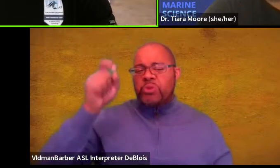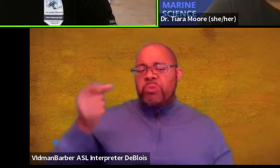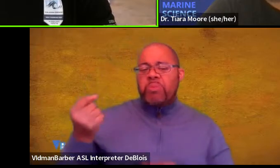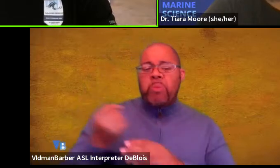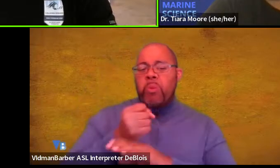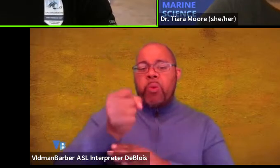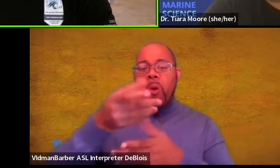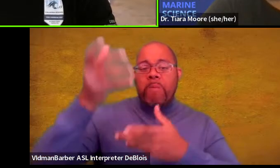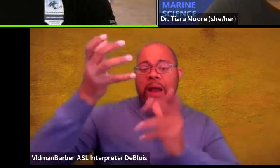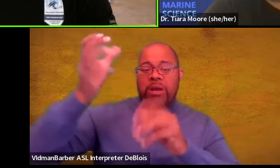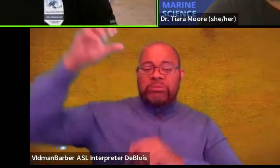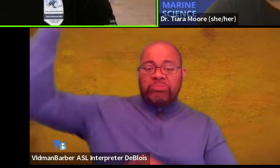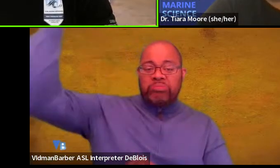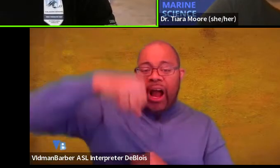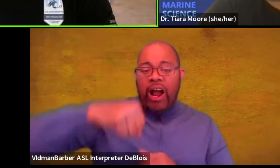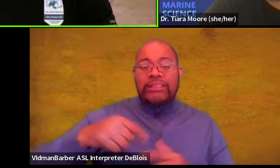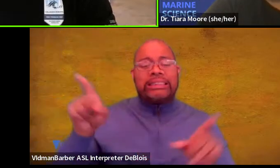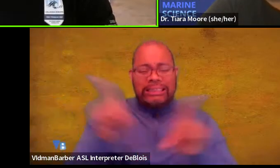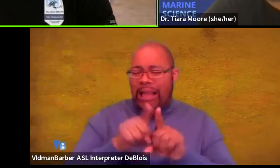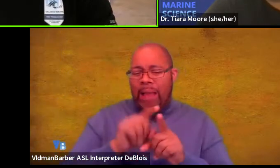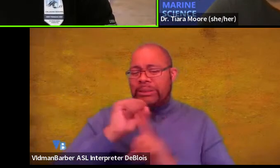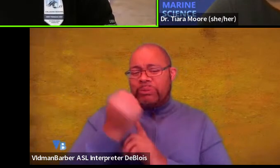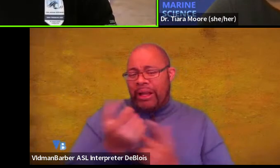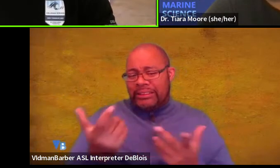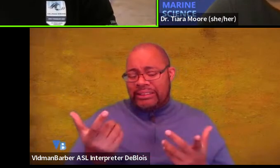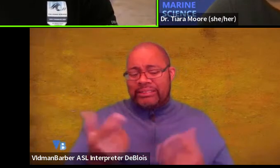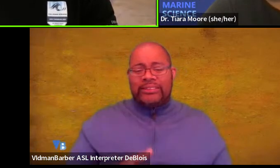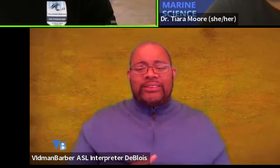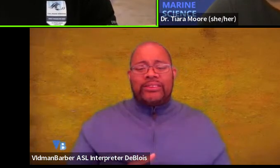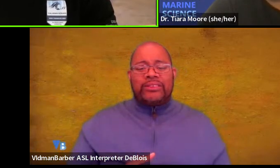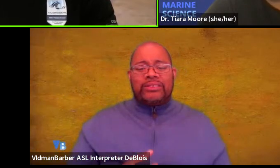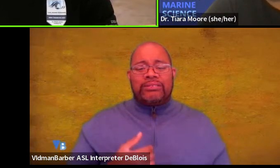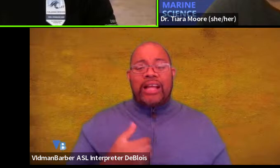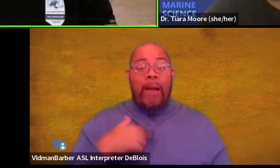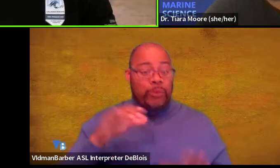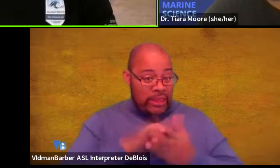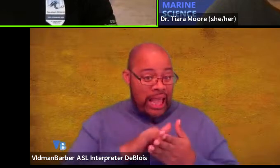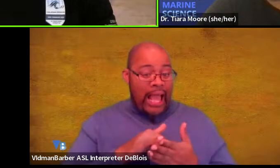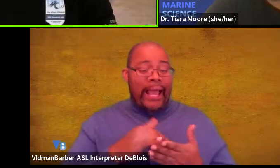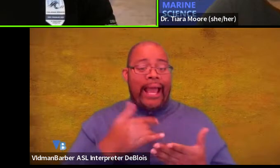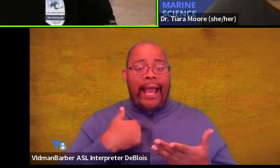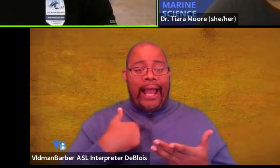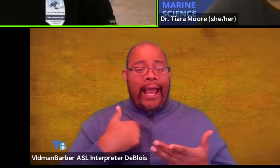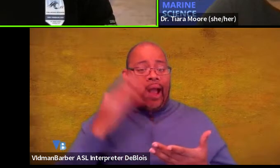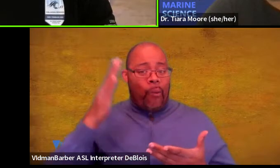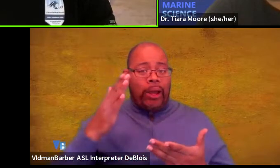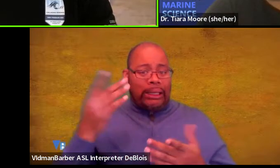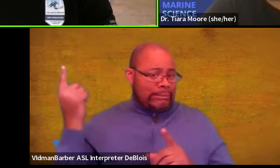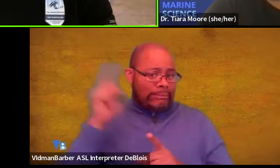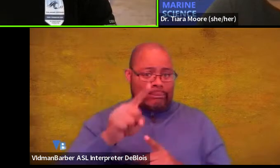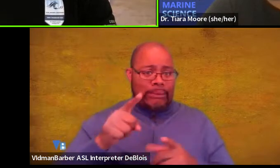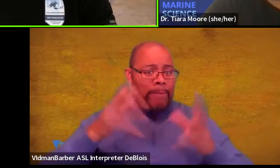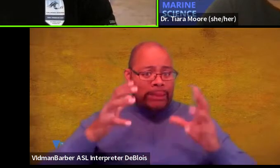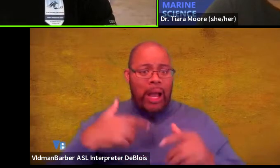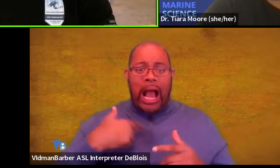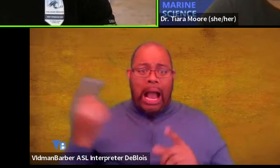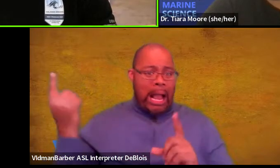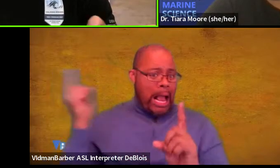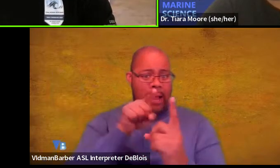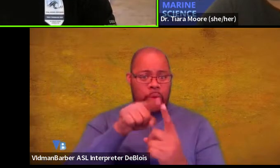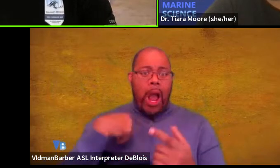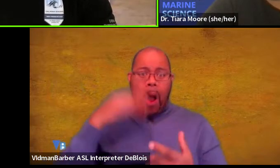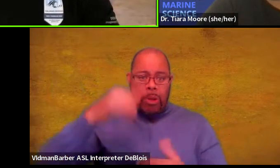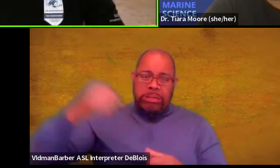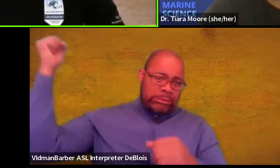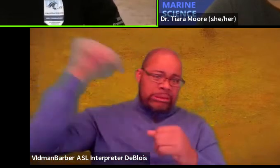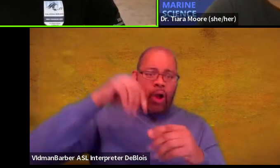lane and dunk. So I'm gonna do it. I'm gonna come at the basket. I'm gonna come at you, and I'm